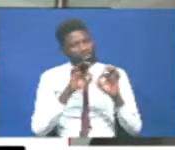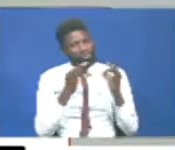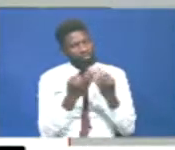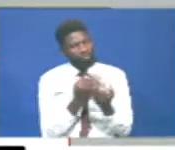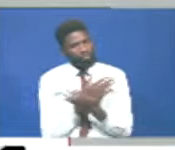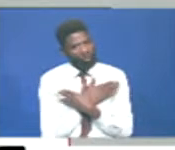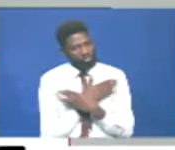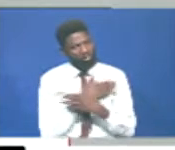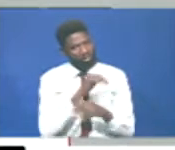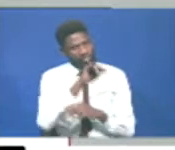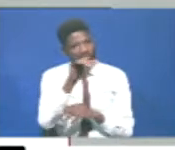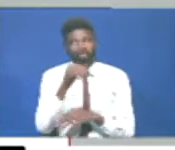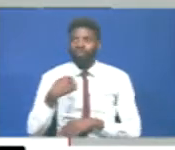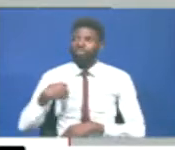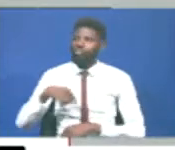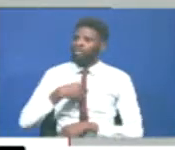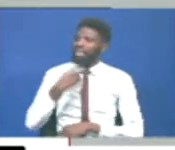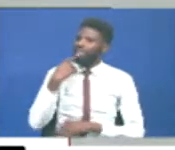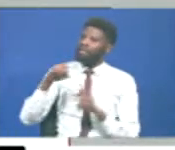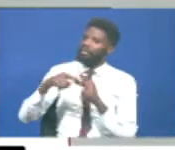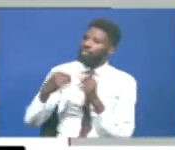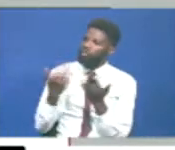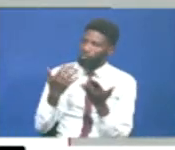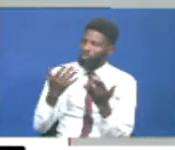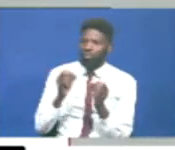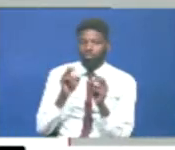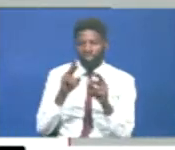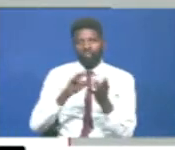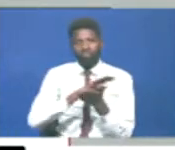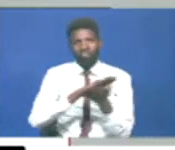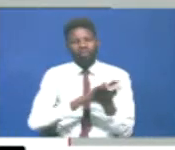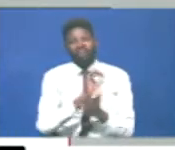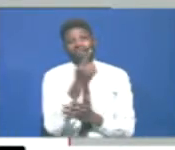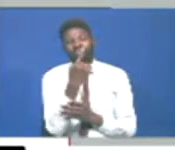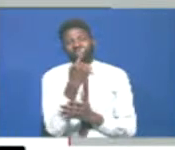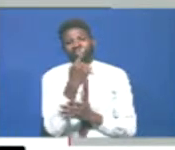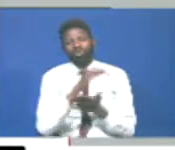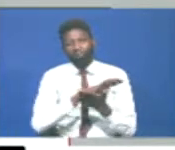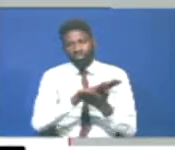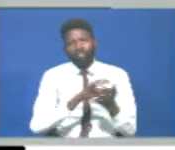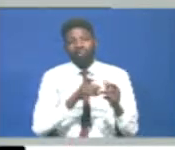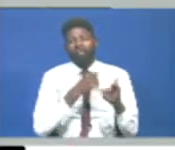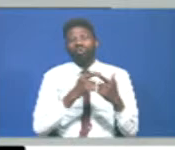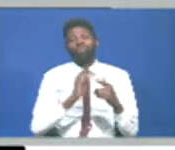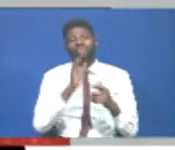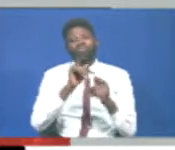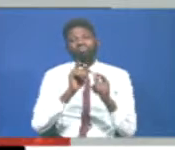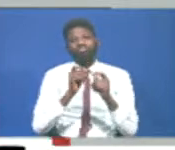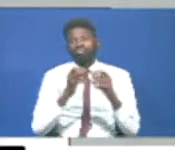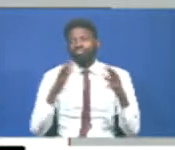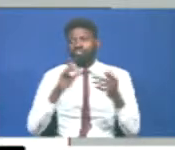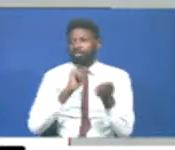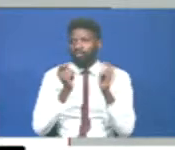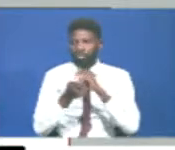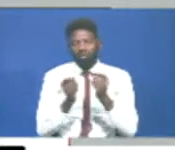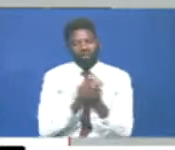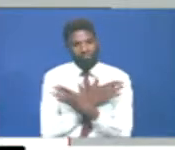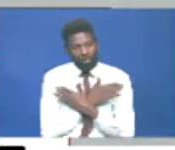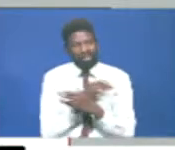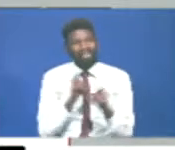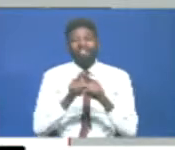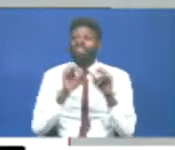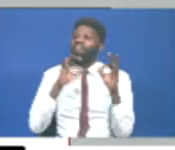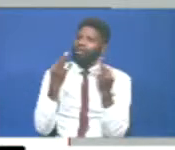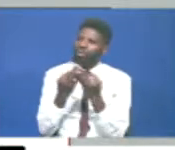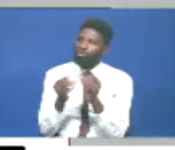point we said, okay, where do we start from? So we said, let's start from the soap side and then go backwards. It was all friends and family, right? Initially. And, yeah, initially